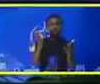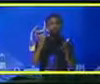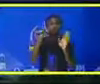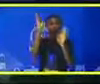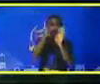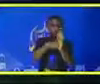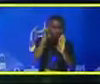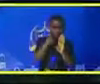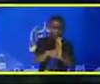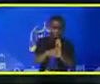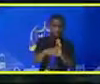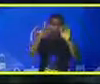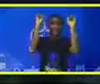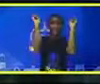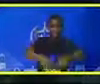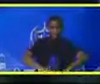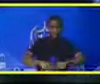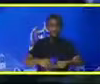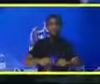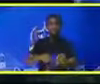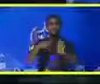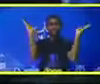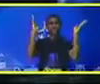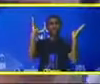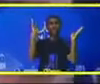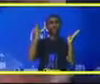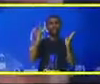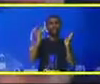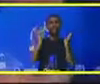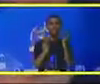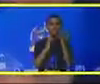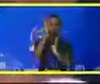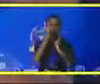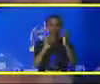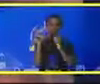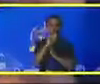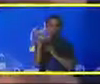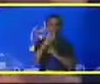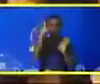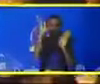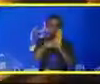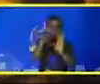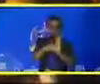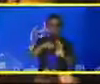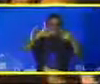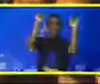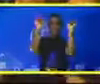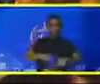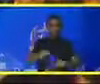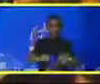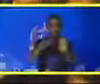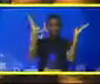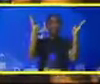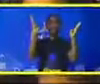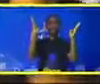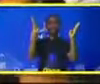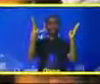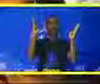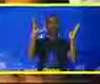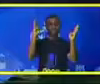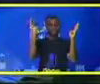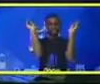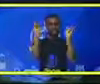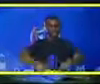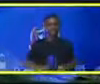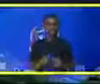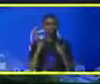Doors can open. One more time. Doors can open. Yes, sir. They can.